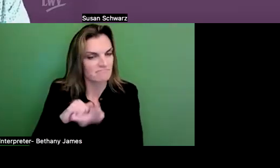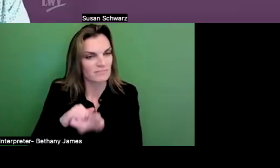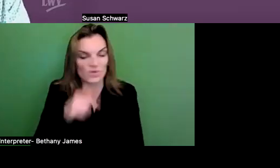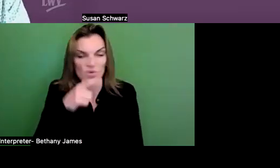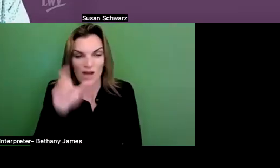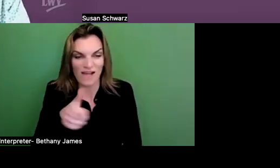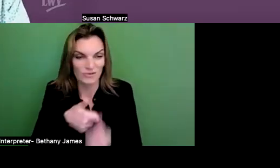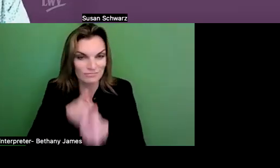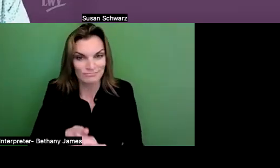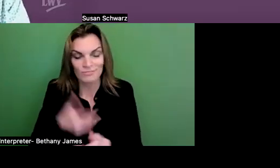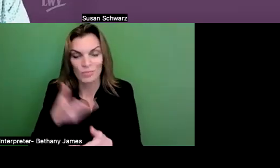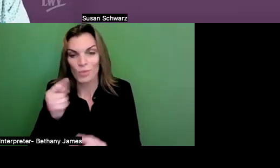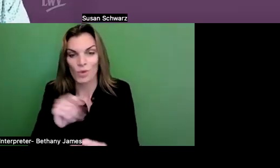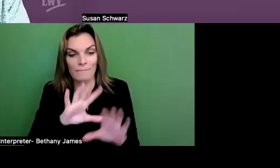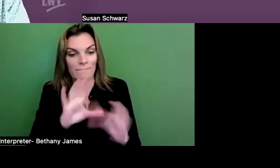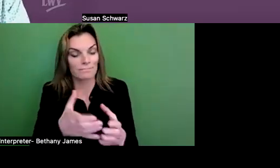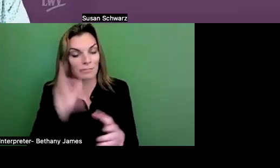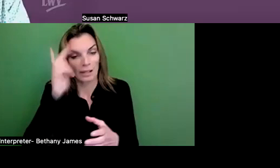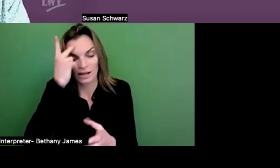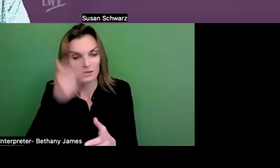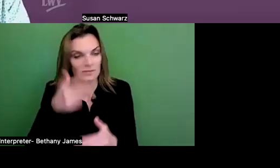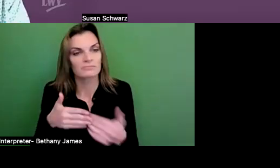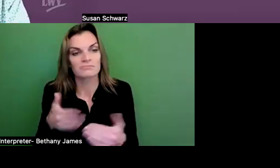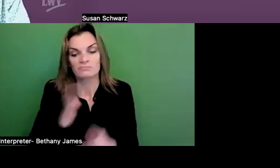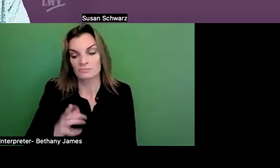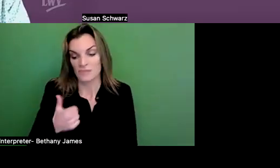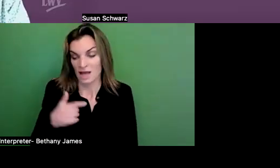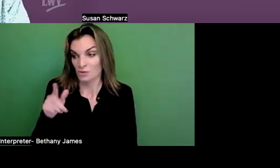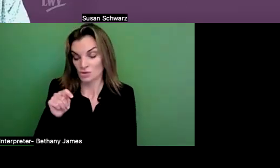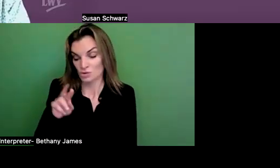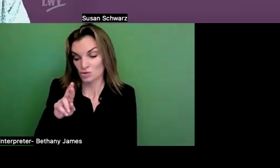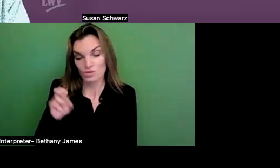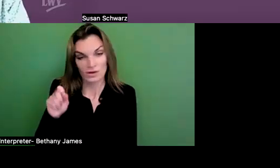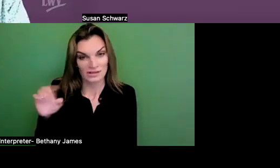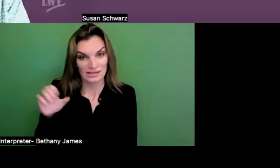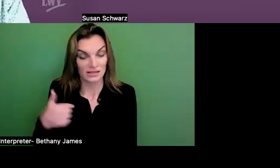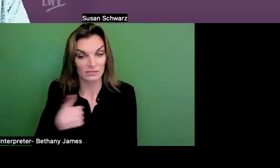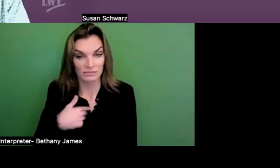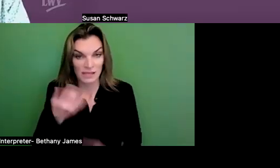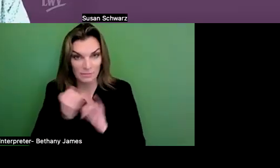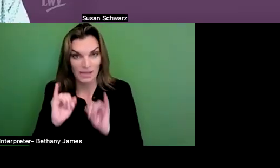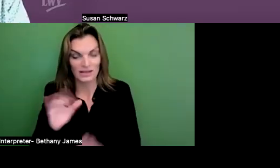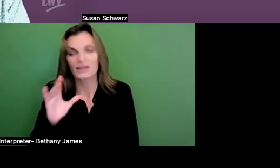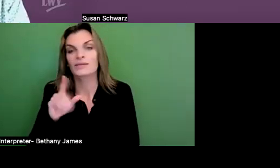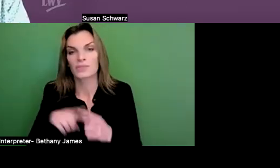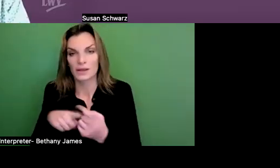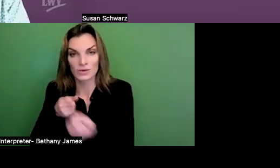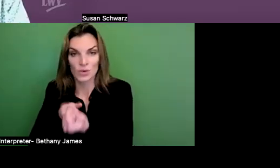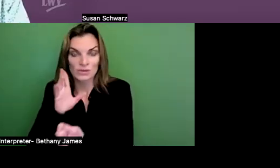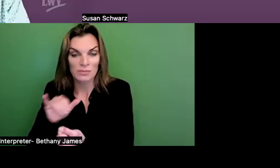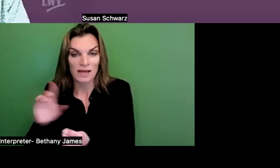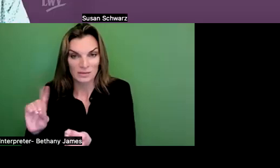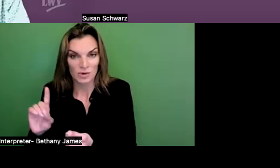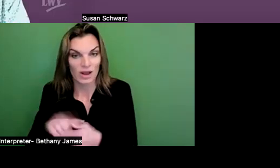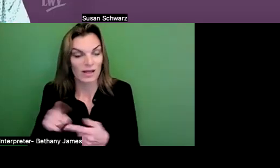line. When I was trustee, even though I was an independent, I was endorsed by the Democratic Party. And then when another party took control,